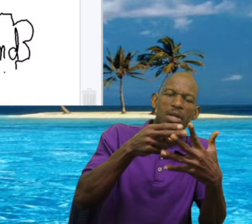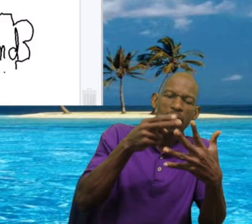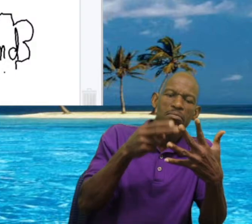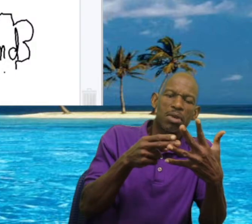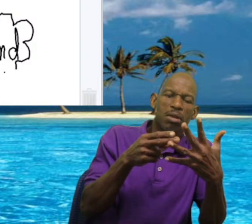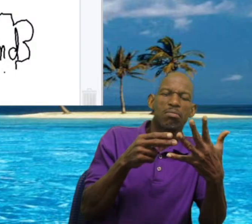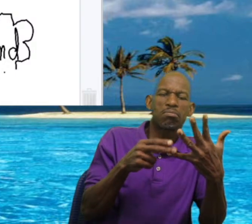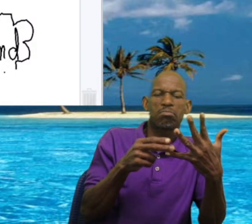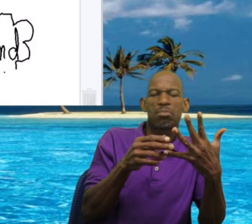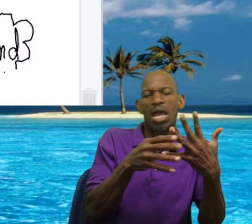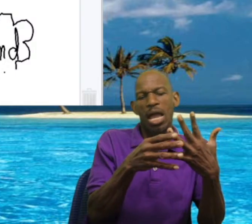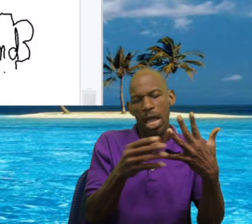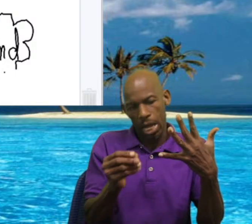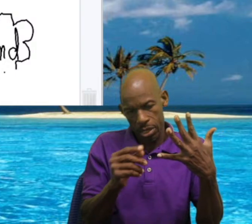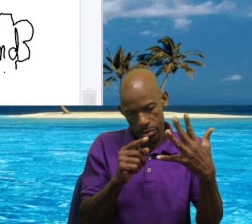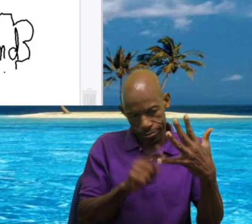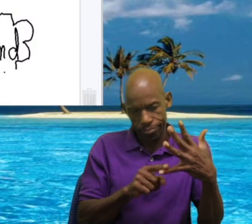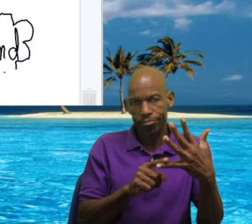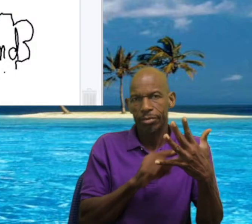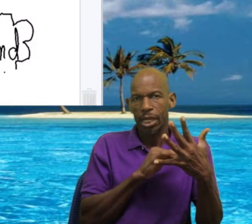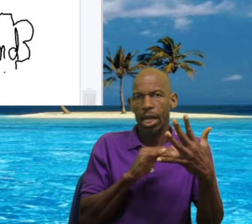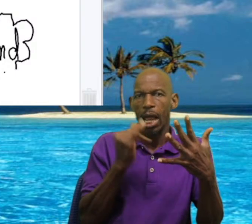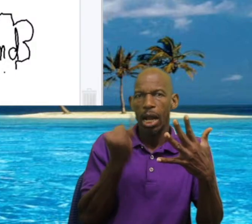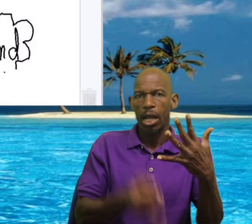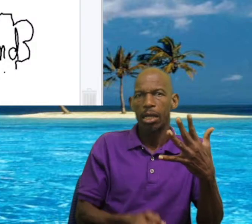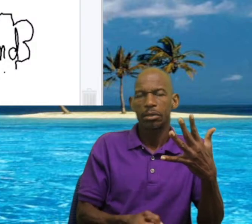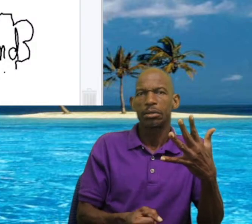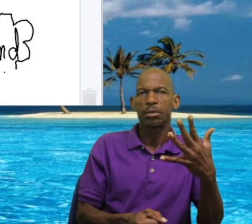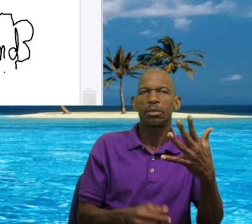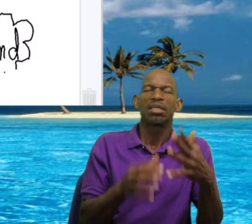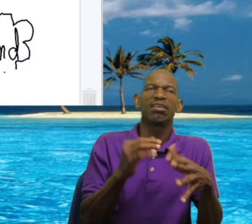eat, and you say pilau,